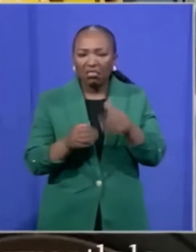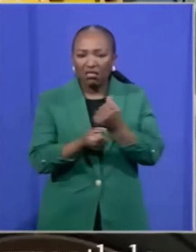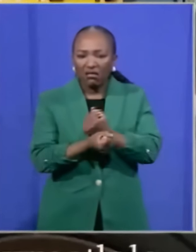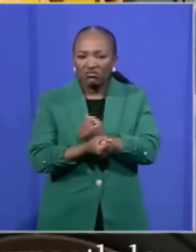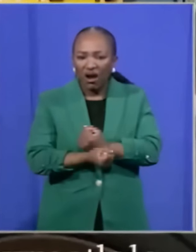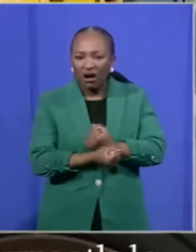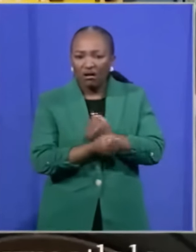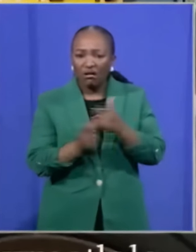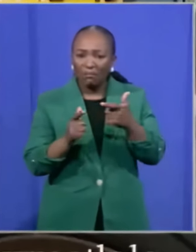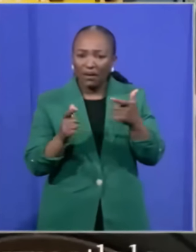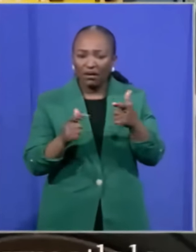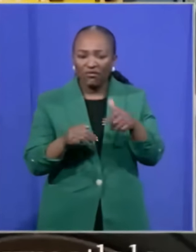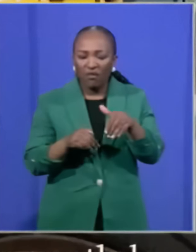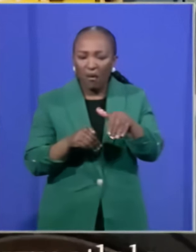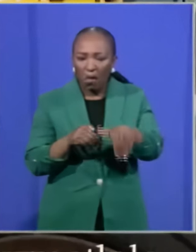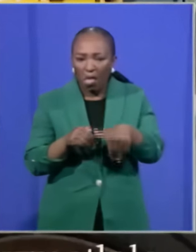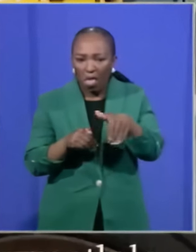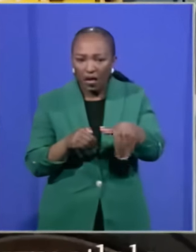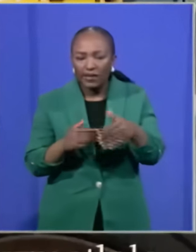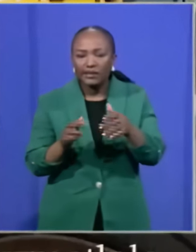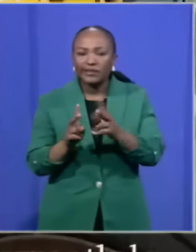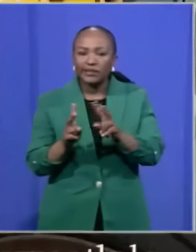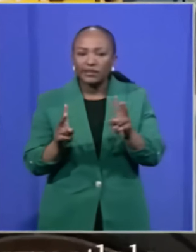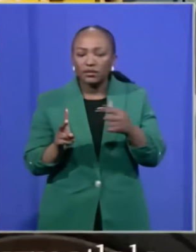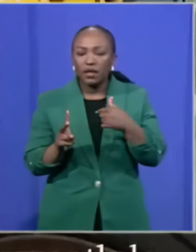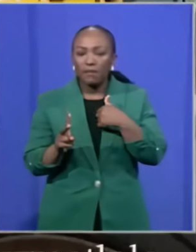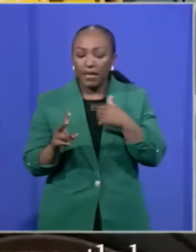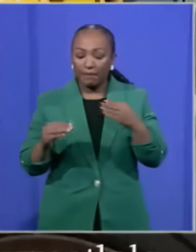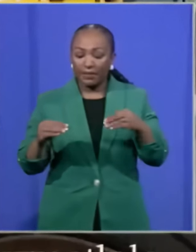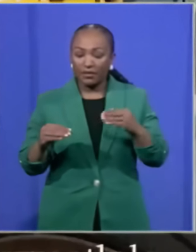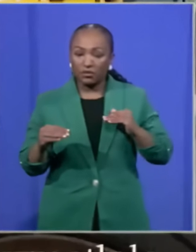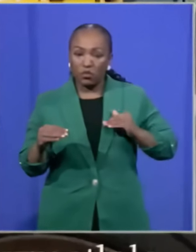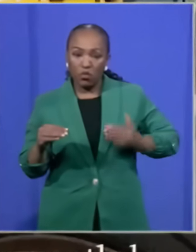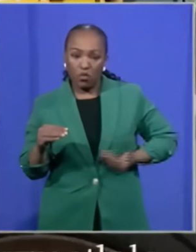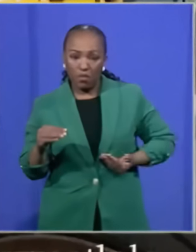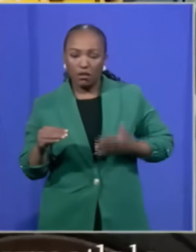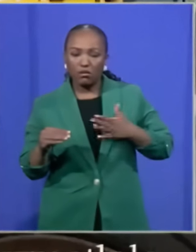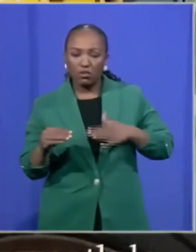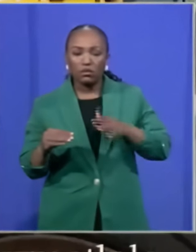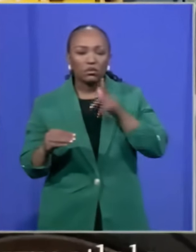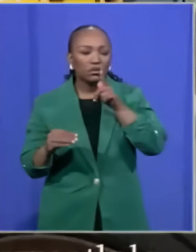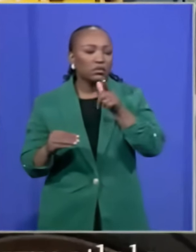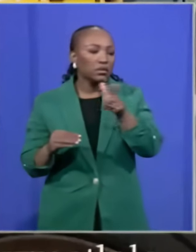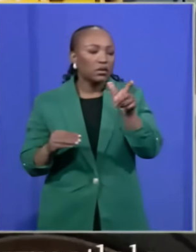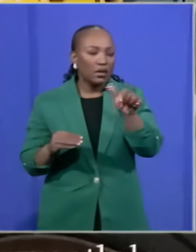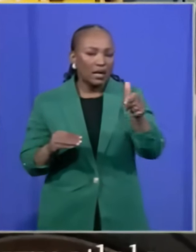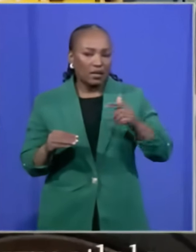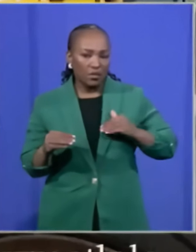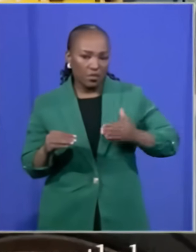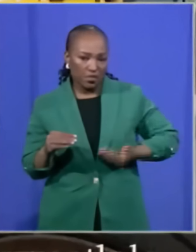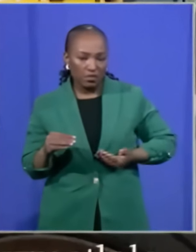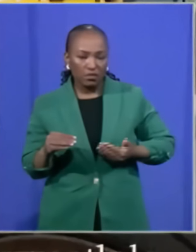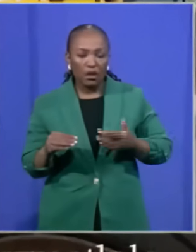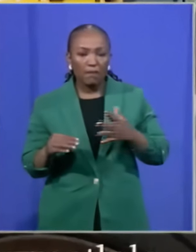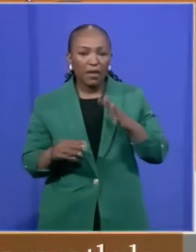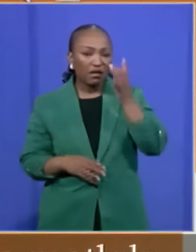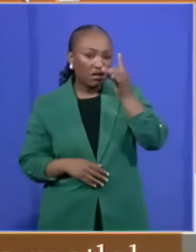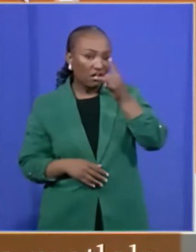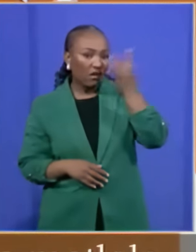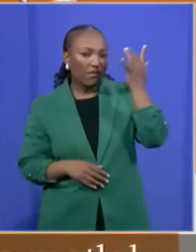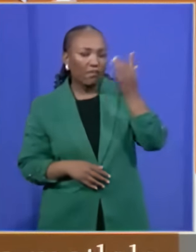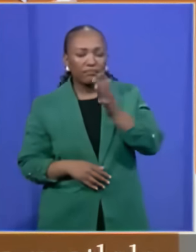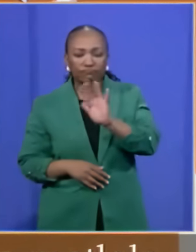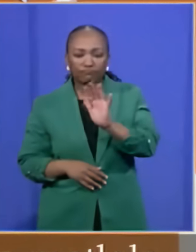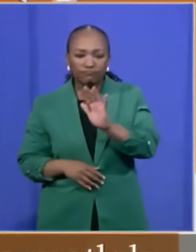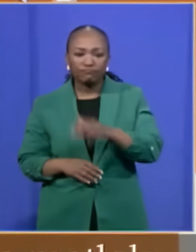being in business ya ka motho wa mme, I would love to say mohobo mme ba bangwe gore ba ska ba inela.